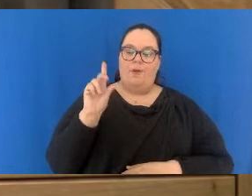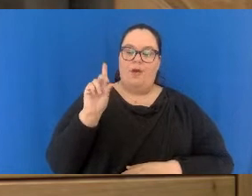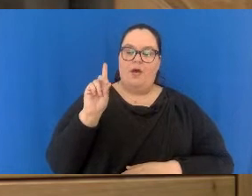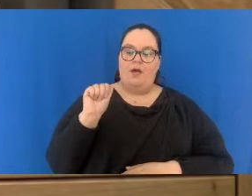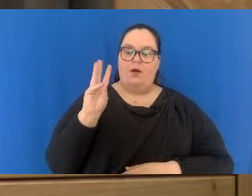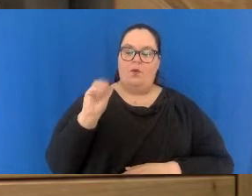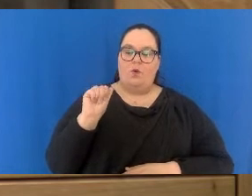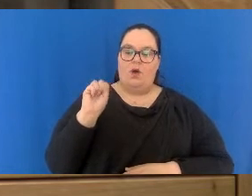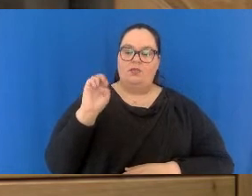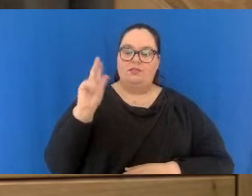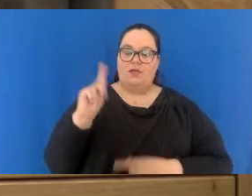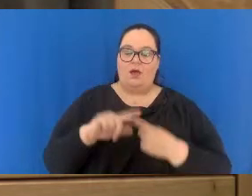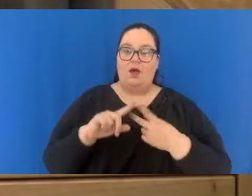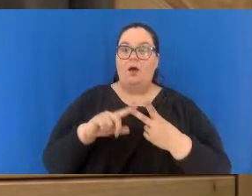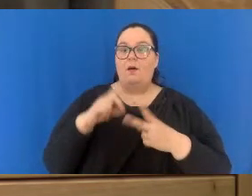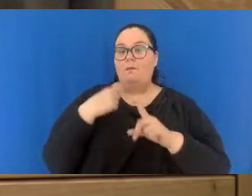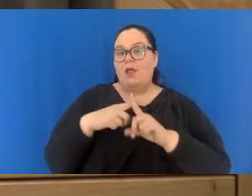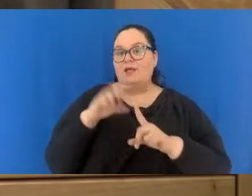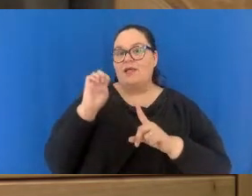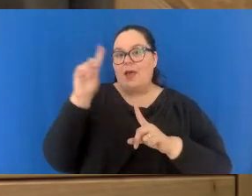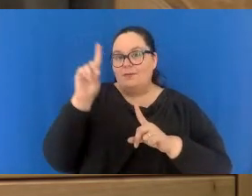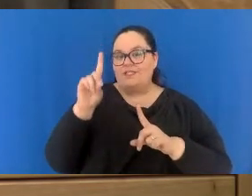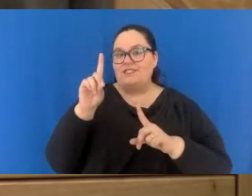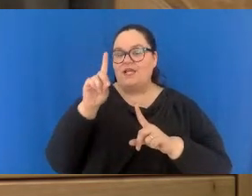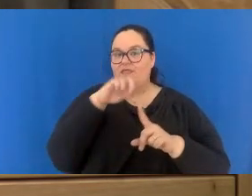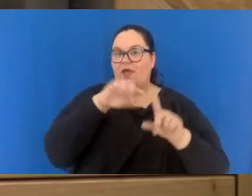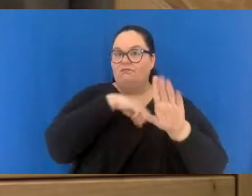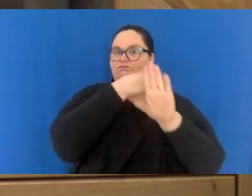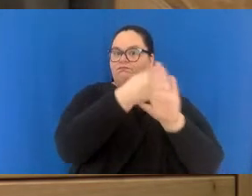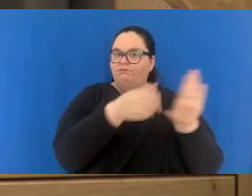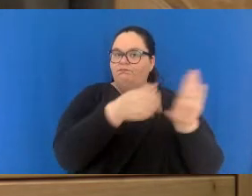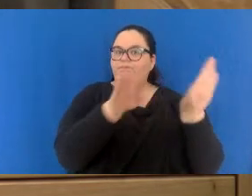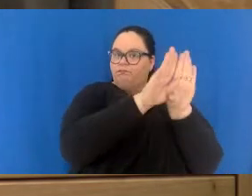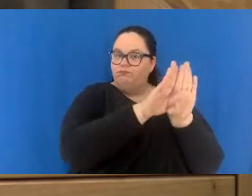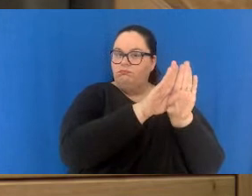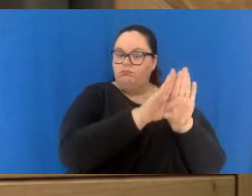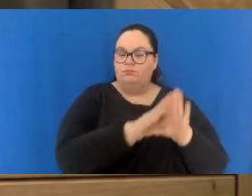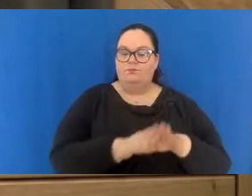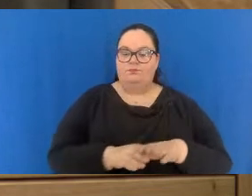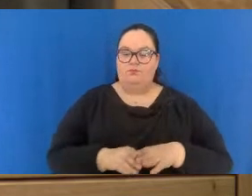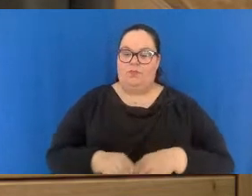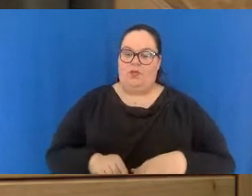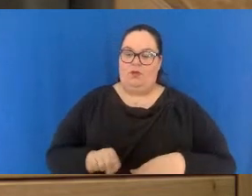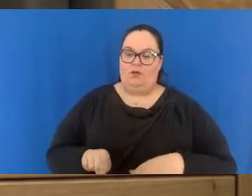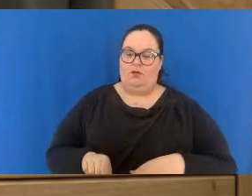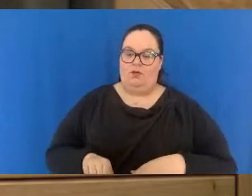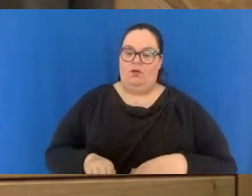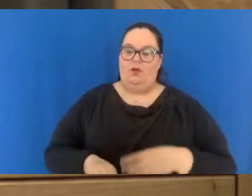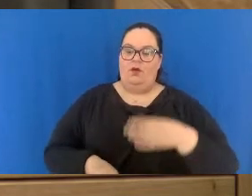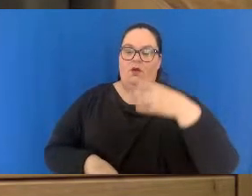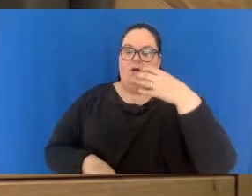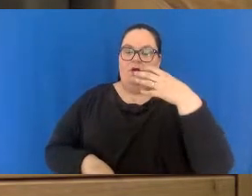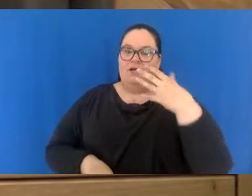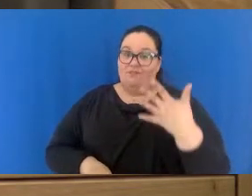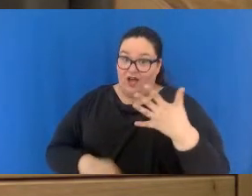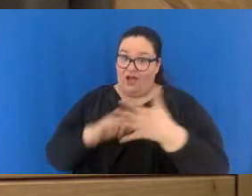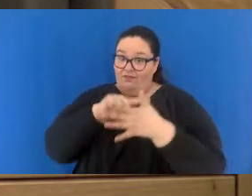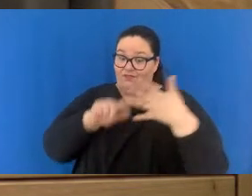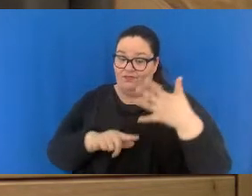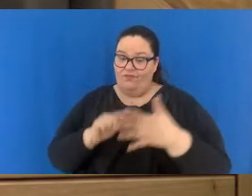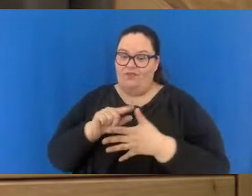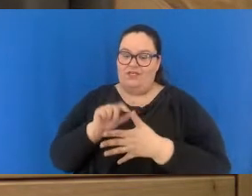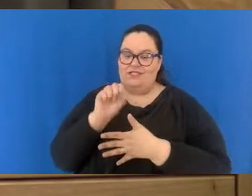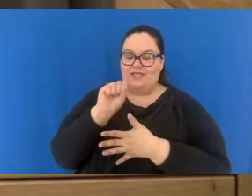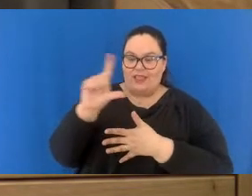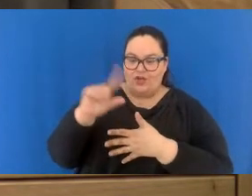tonight. For now, the communities of St. Leonard, Grand Falls, Drummond, New Denmark, and Four Falls will